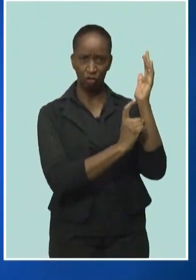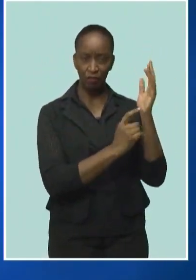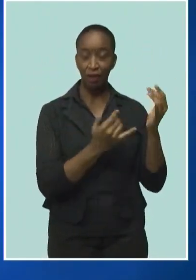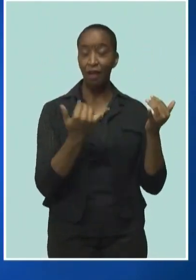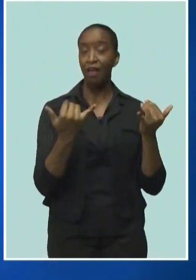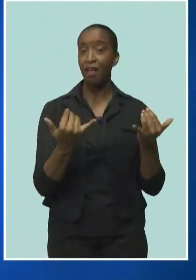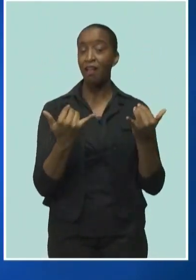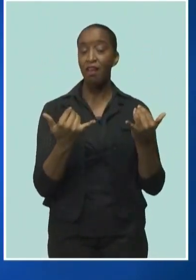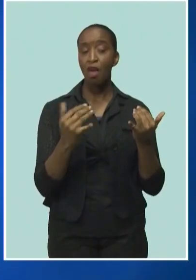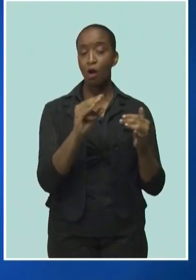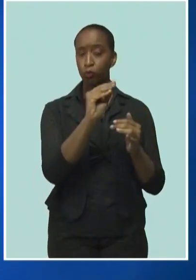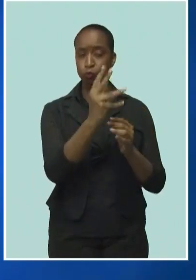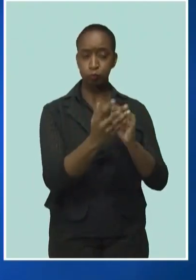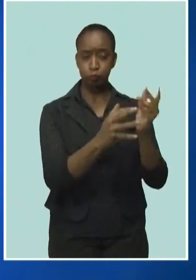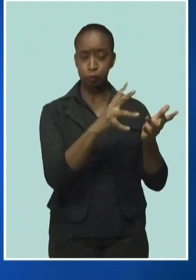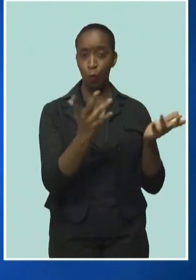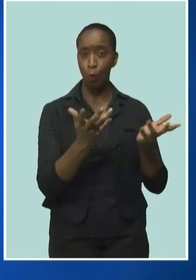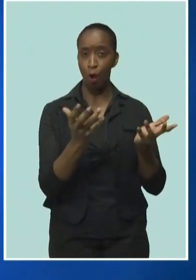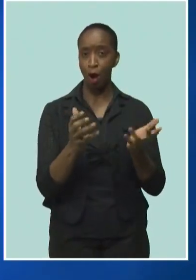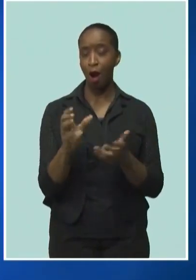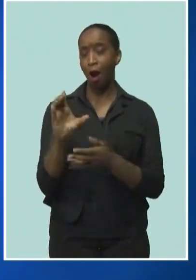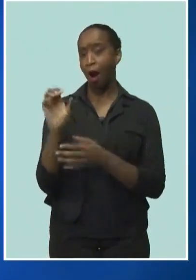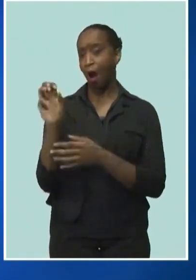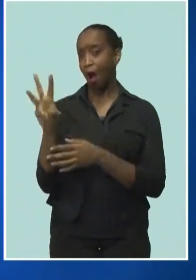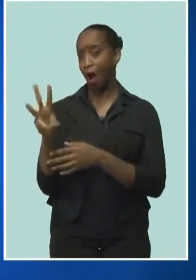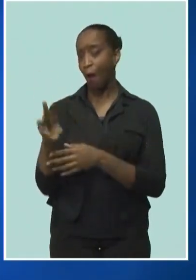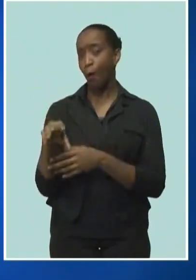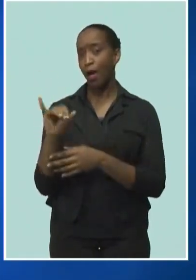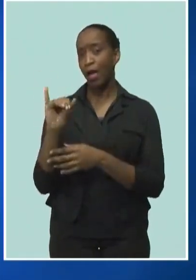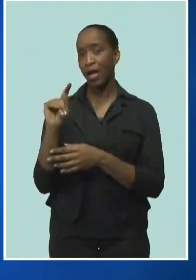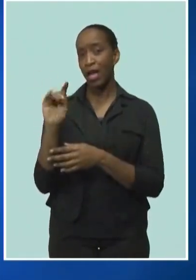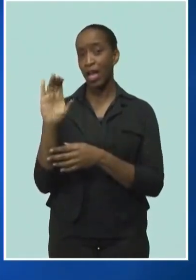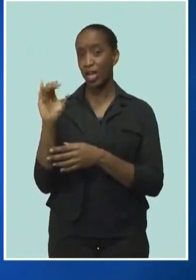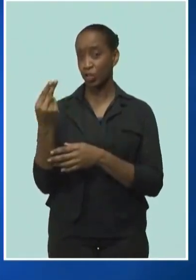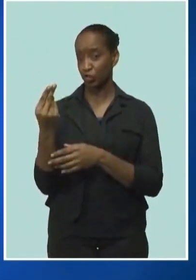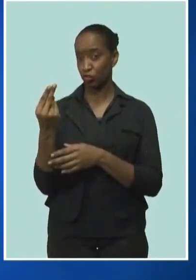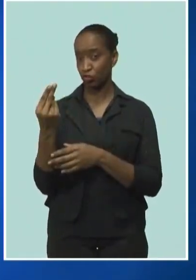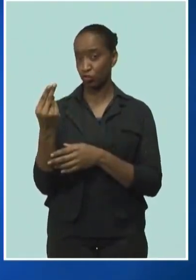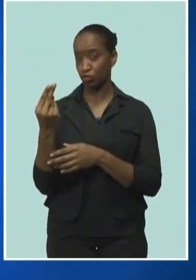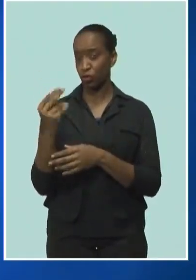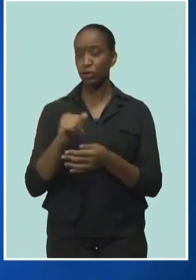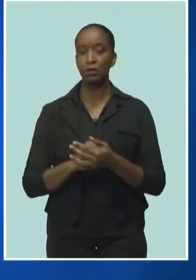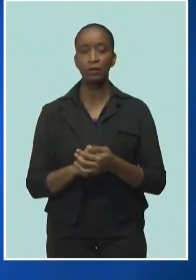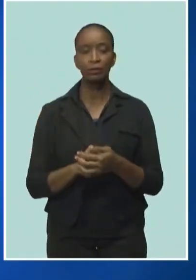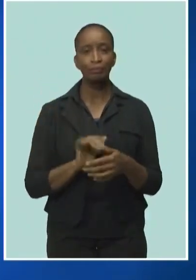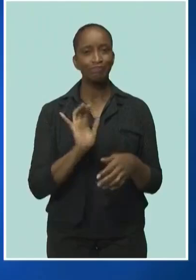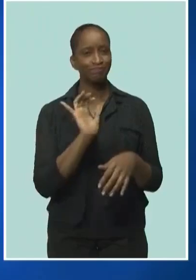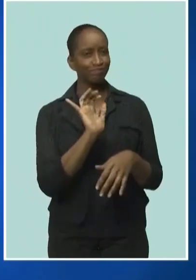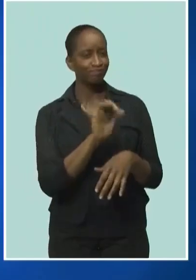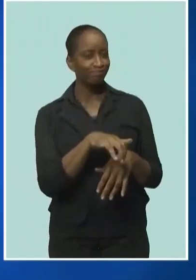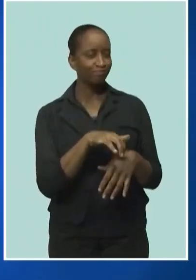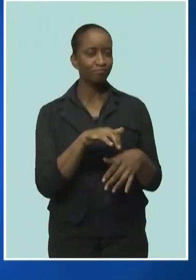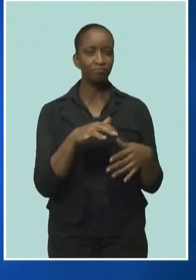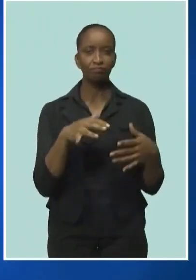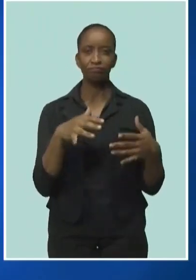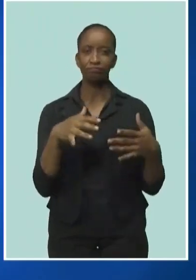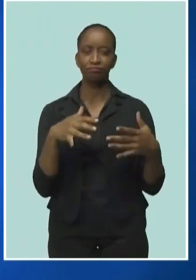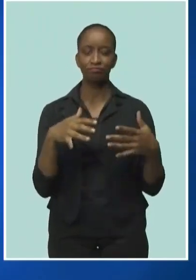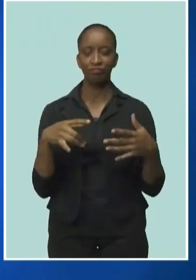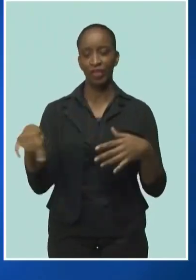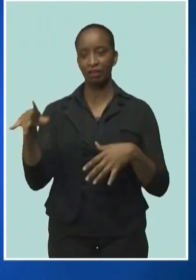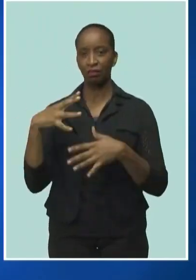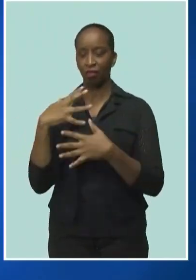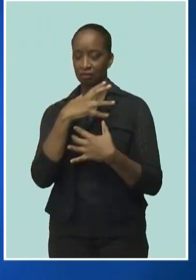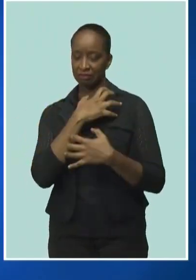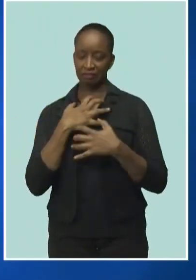the residents say cow itch pods are on the land. Not only are the fibers a nuisance, but community spokesperson and